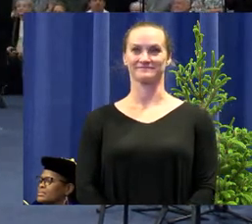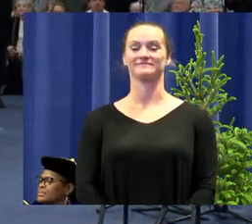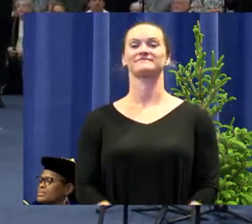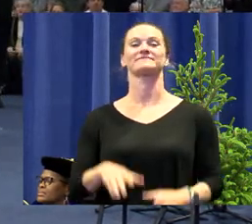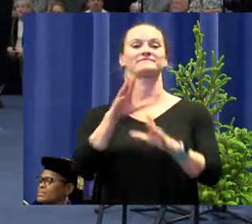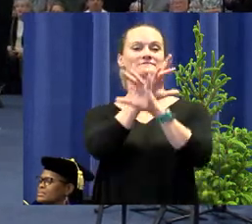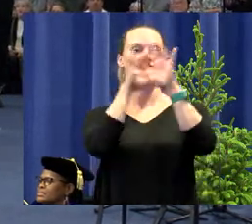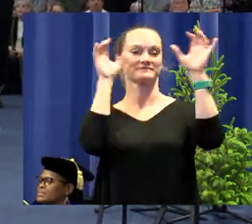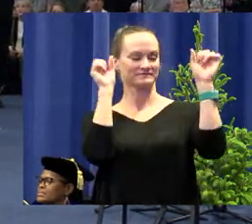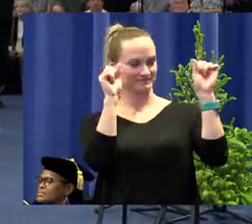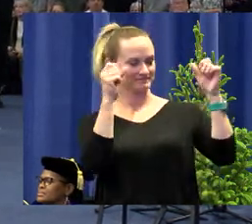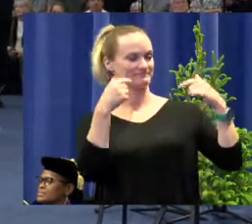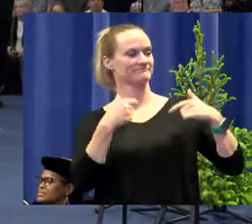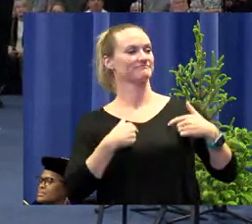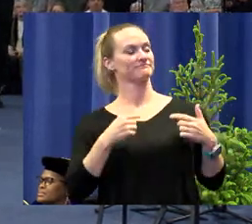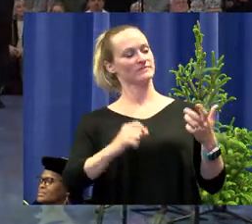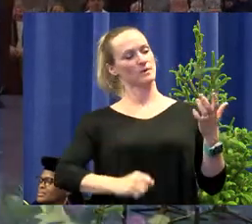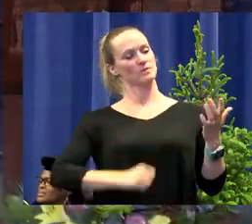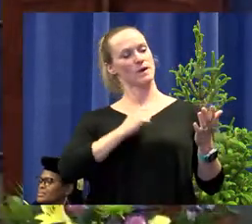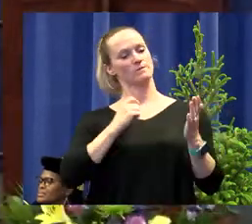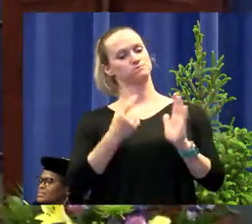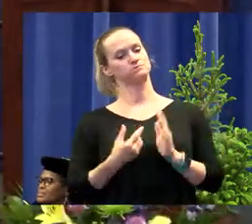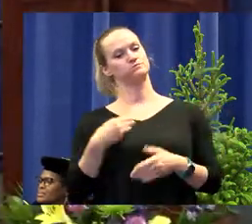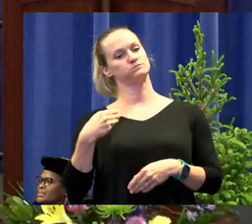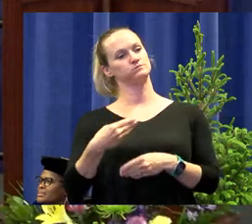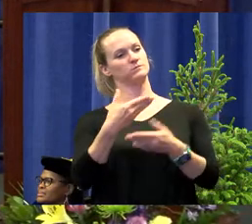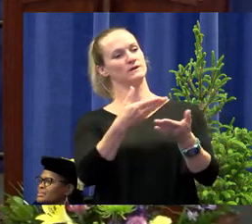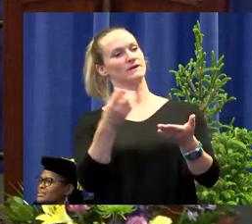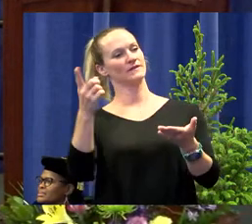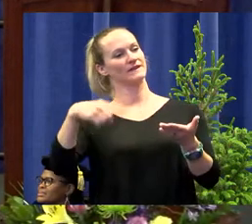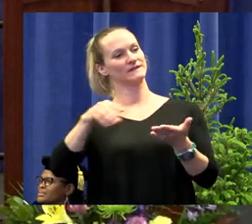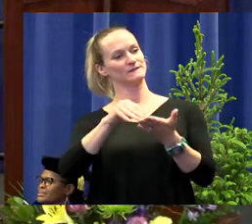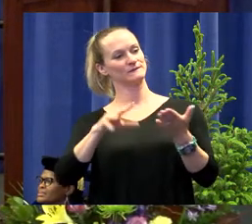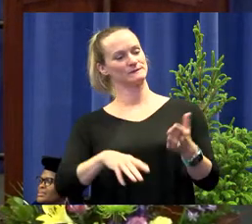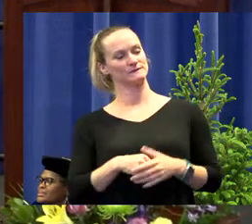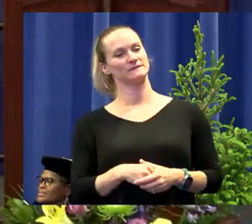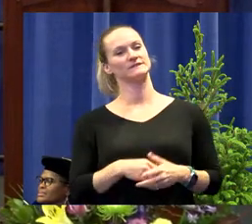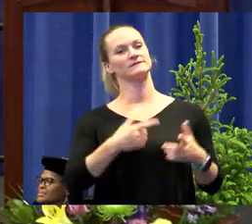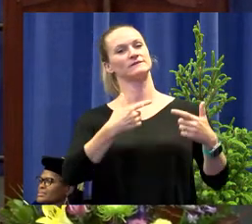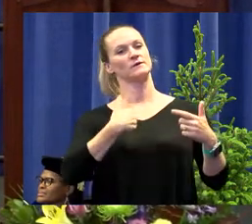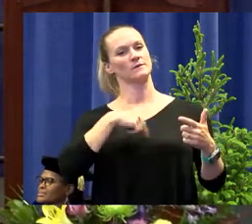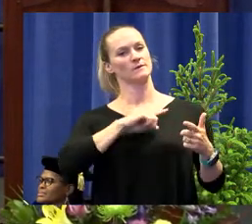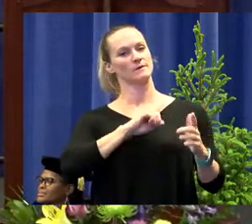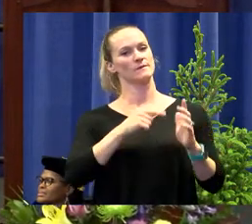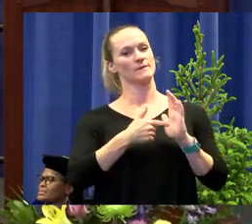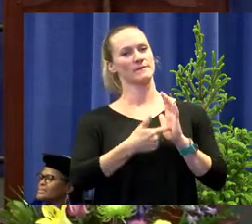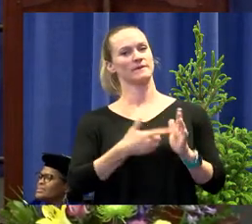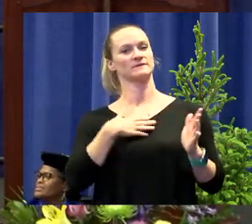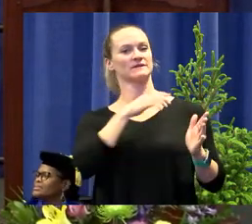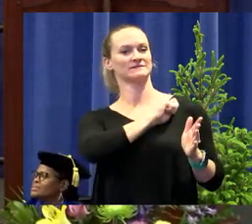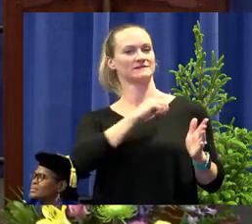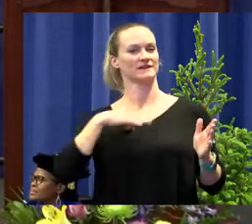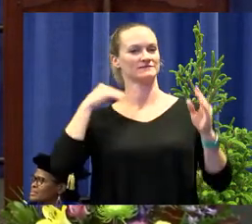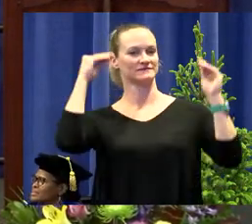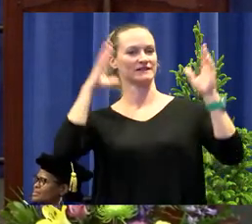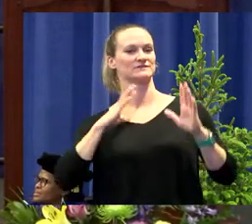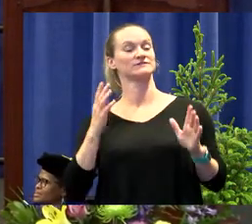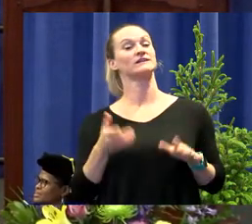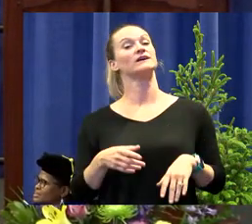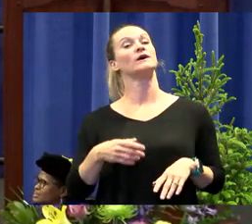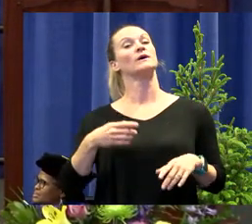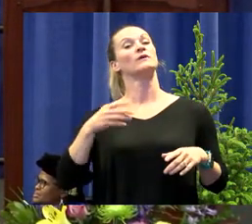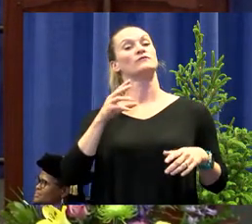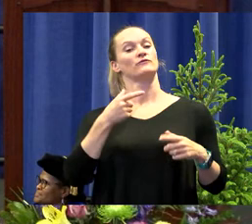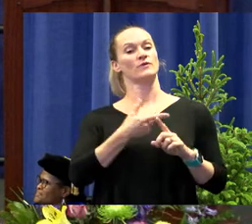President Rundawa, I am proud to present these candidates, and on behalf of the faculty of Western Washington University, I recommend they